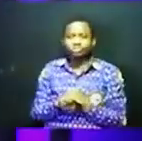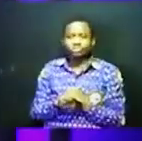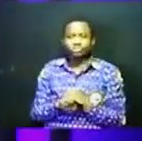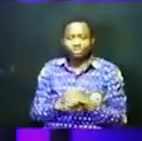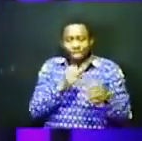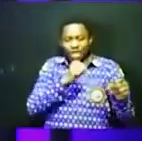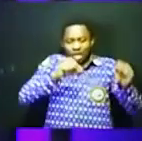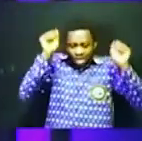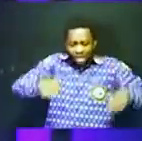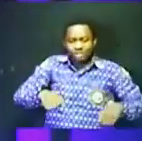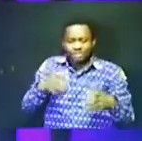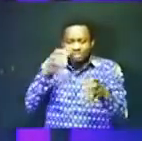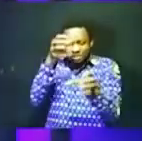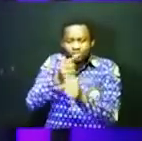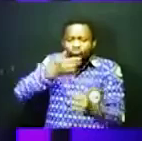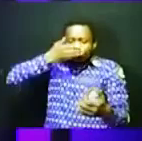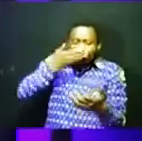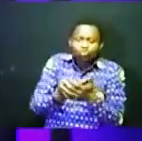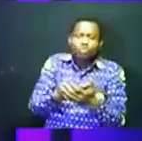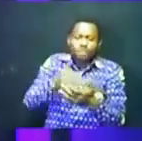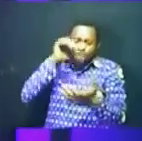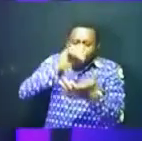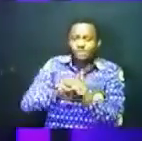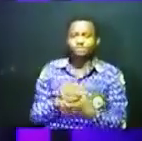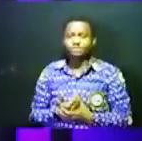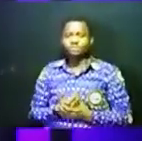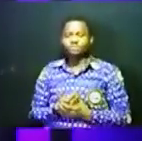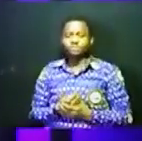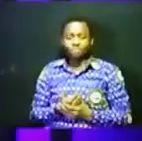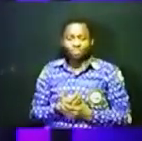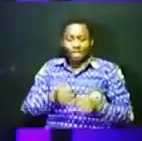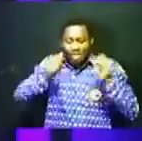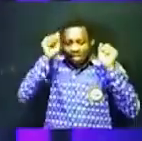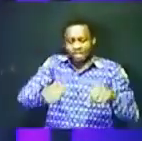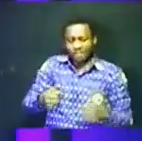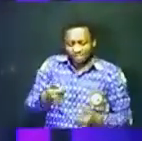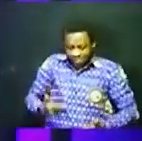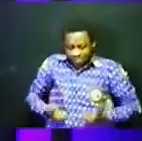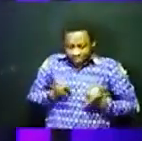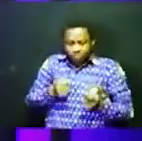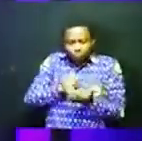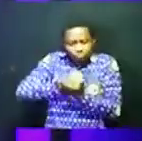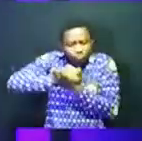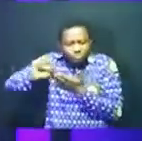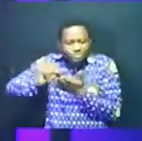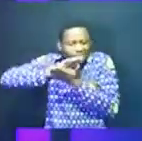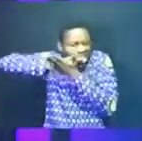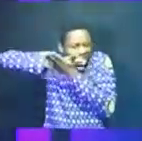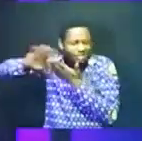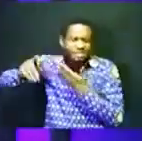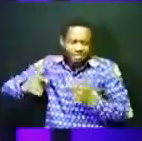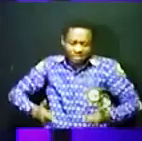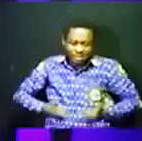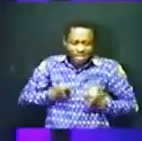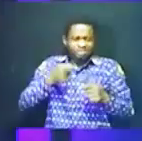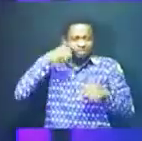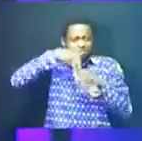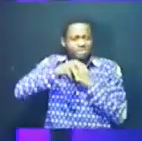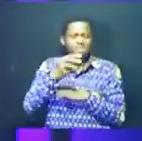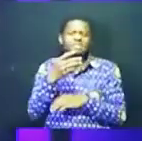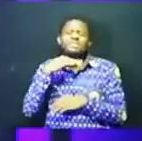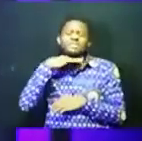good marriage, the ability to live a sanctified life in the midst of an